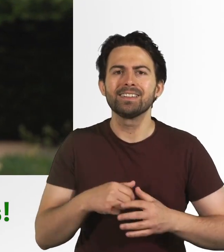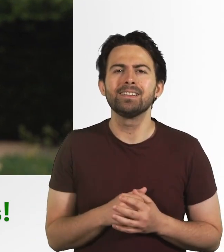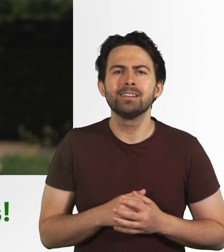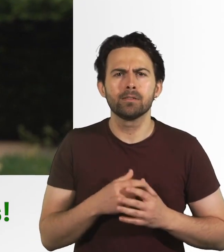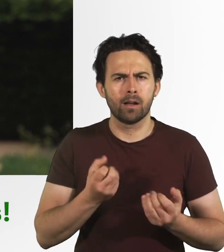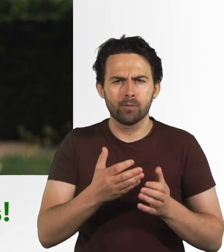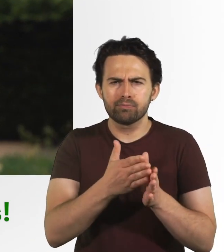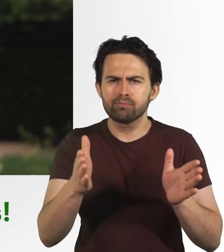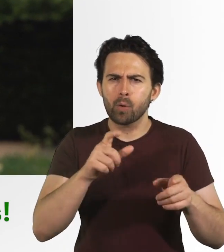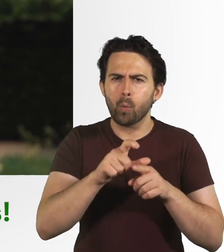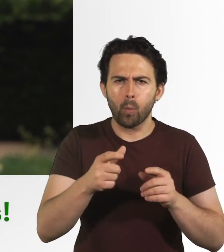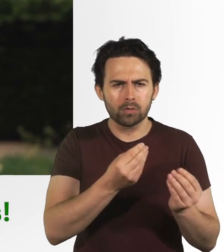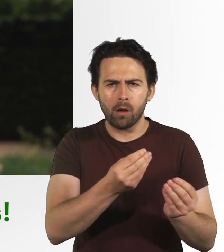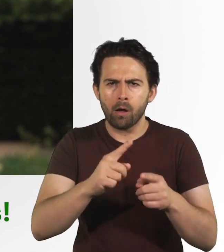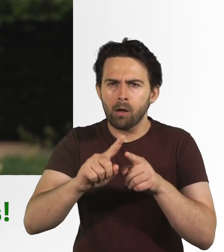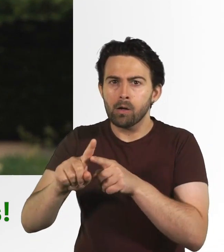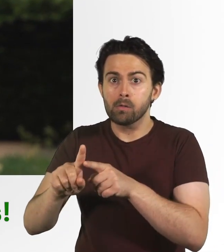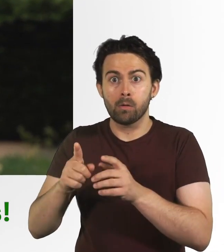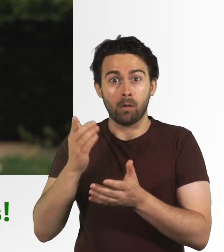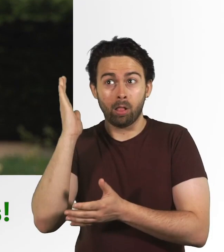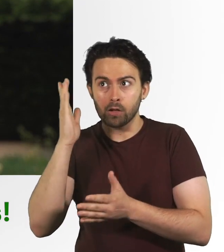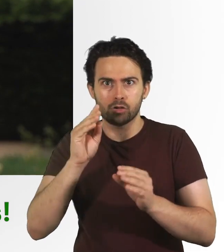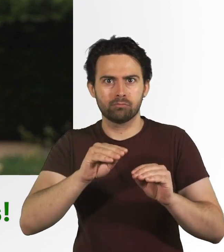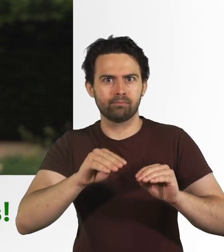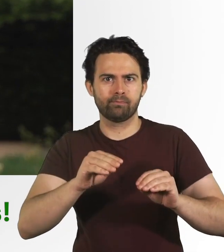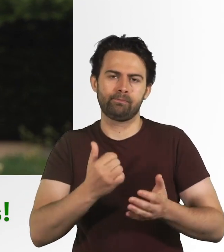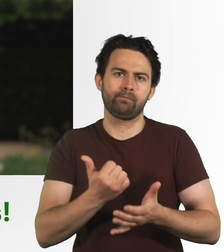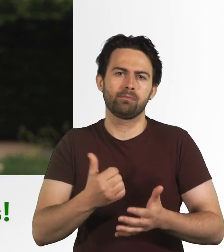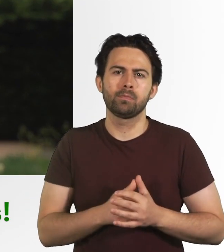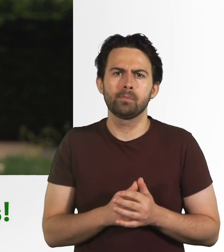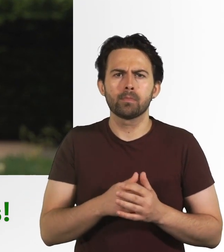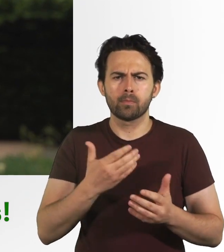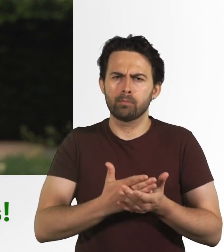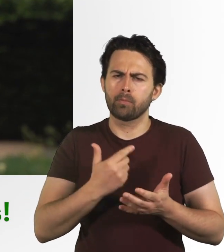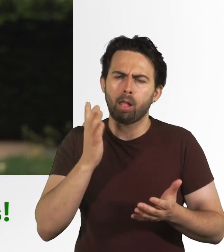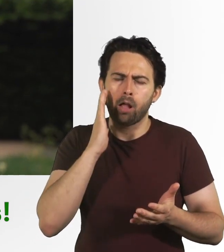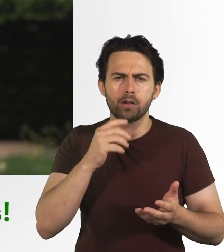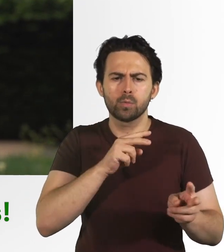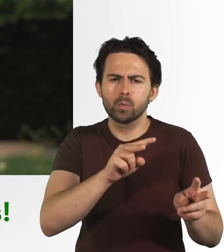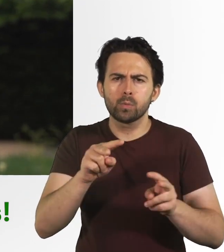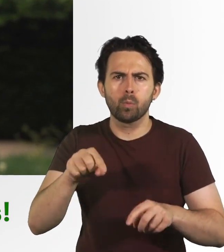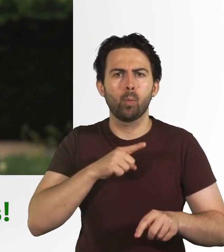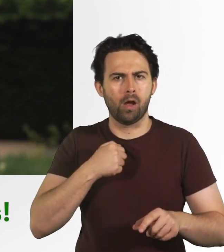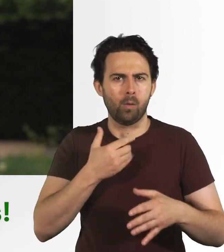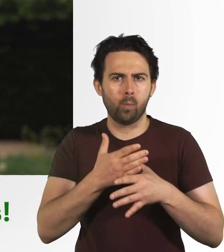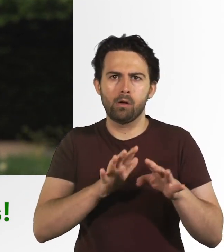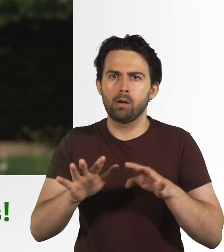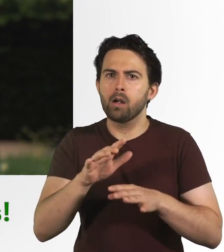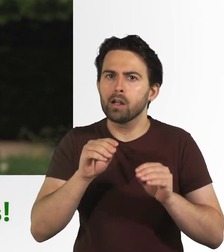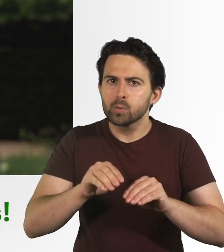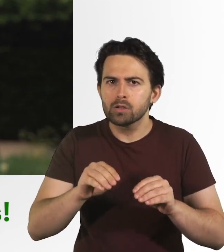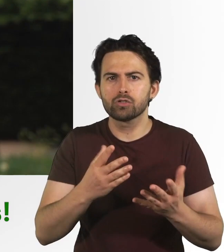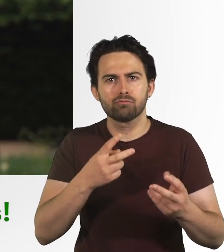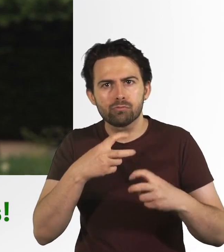time. We've got such a diverse course offer, fantastic range of specialists, and I'm really fortunate to see all of that as a bird's eye view because I work